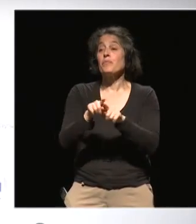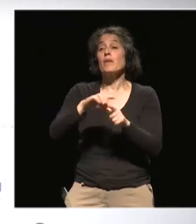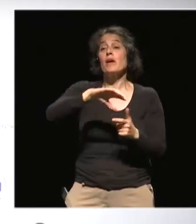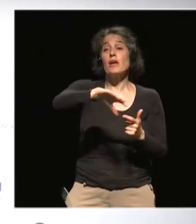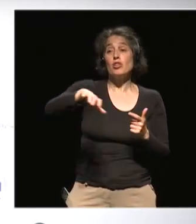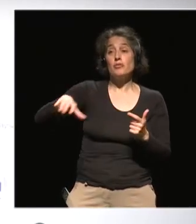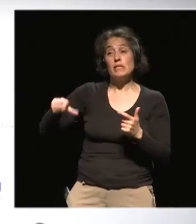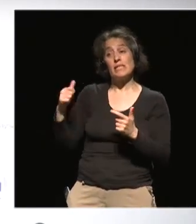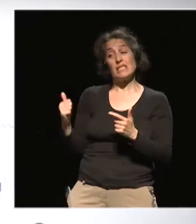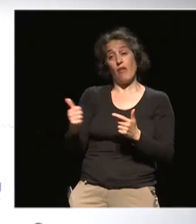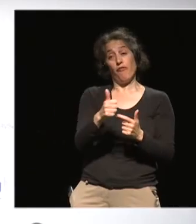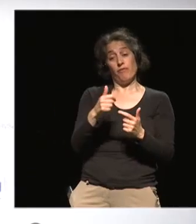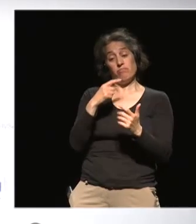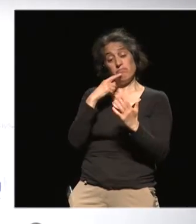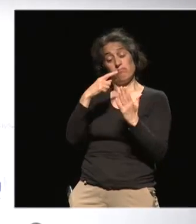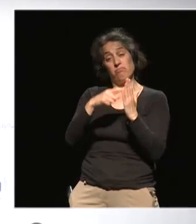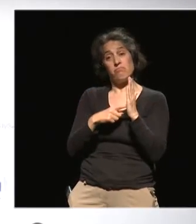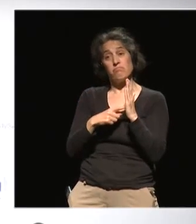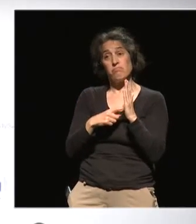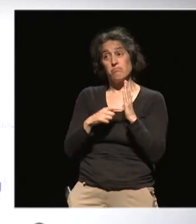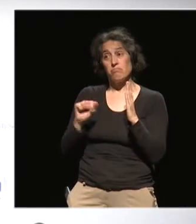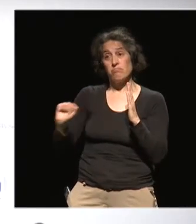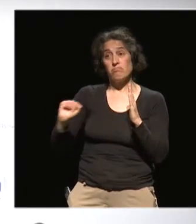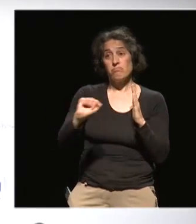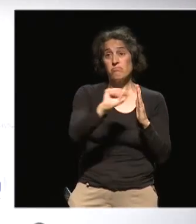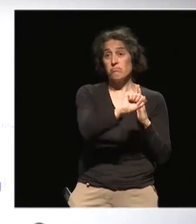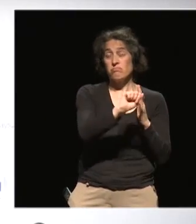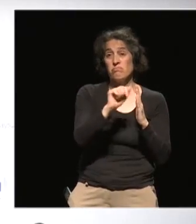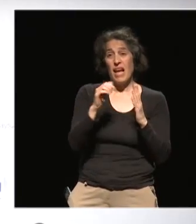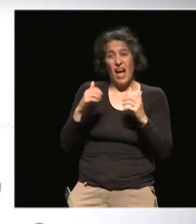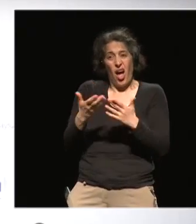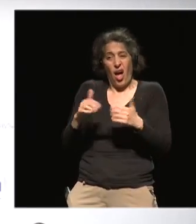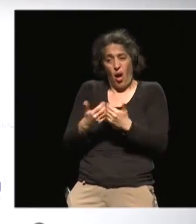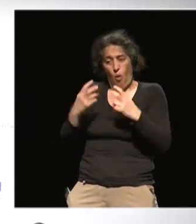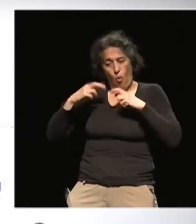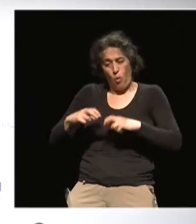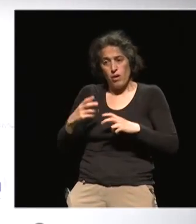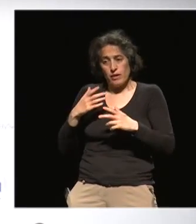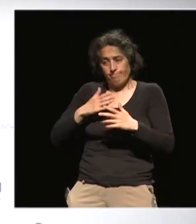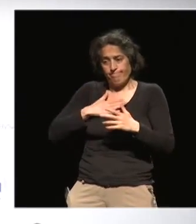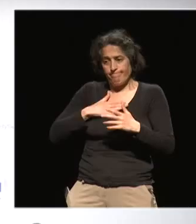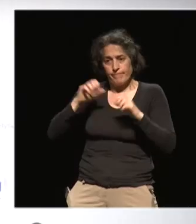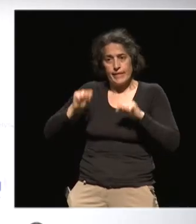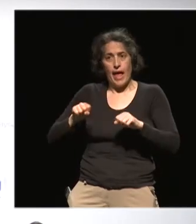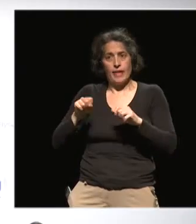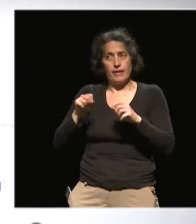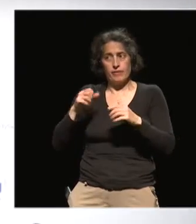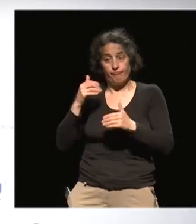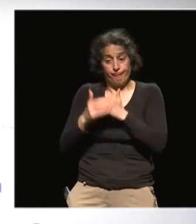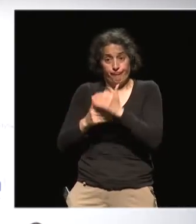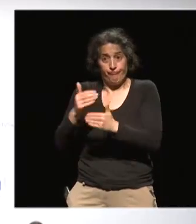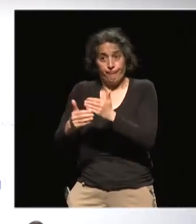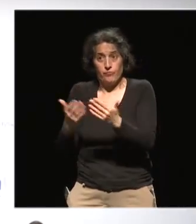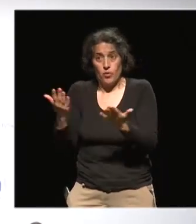we ensure that we subsequently implement what we decide upon? And then there's the agenda to come up with the